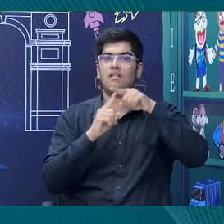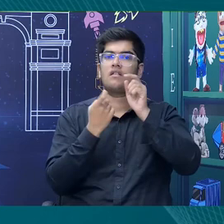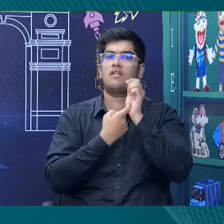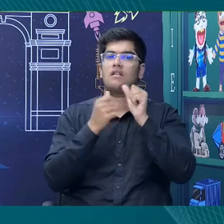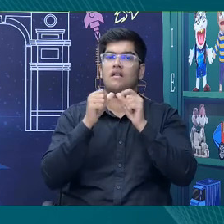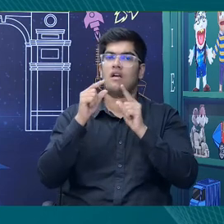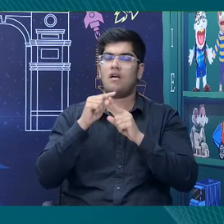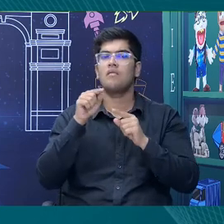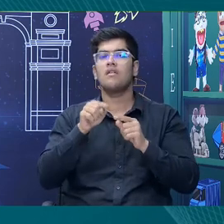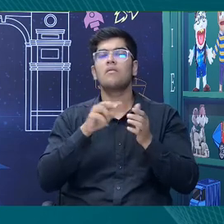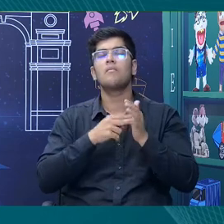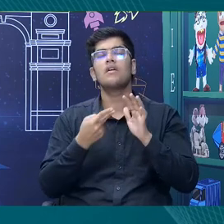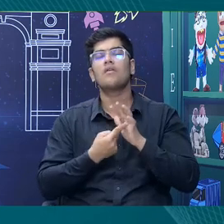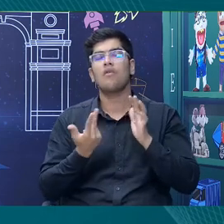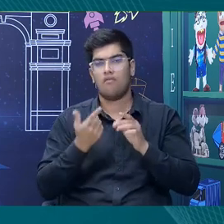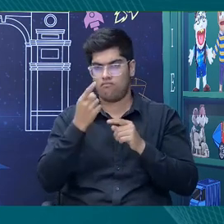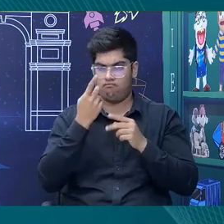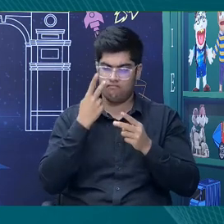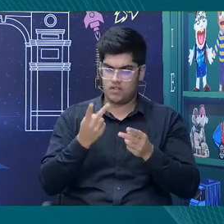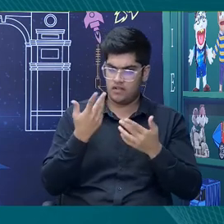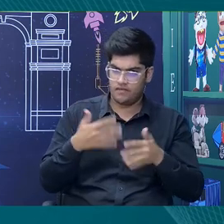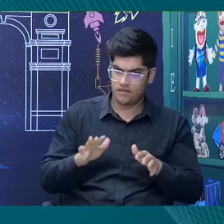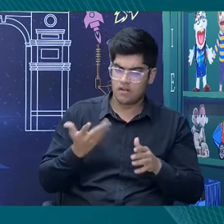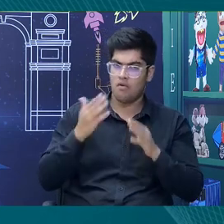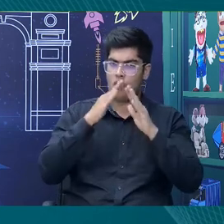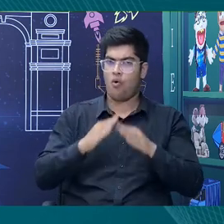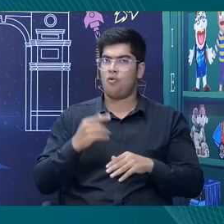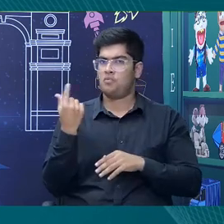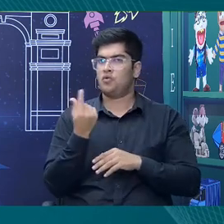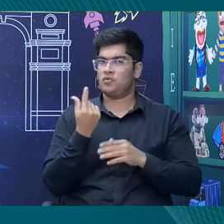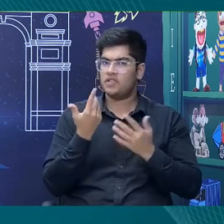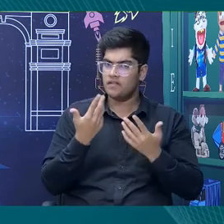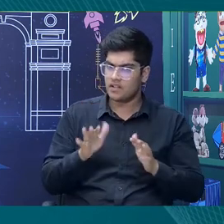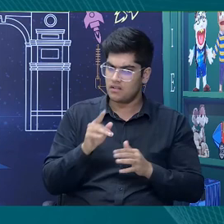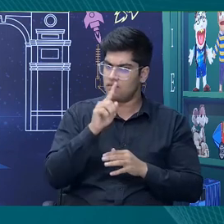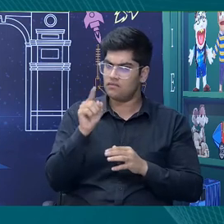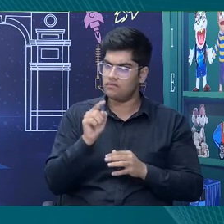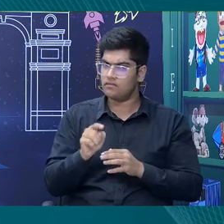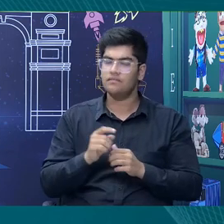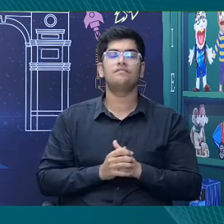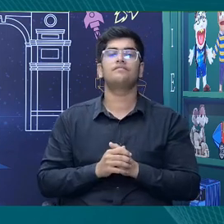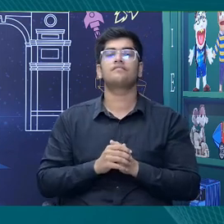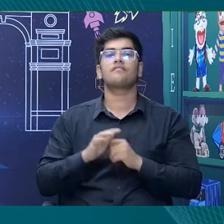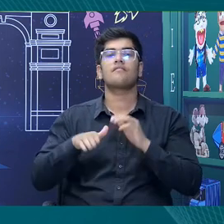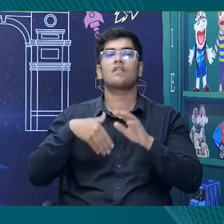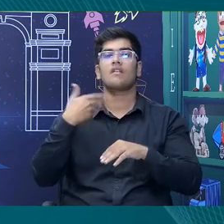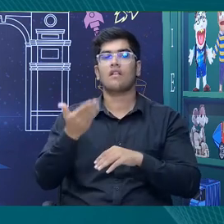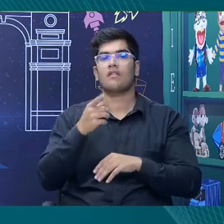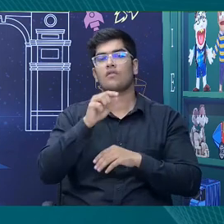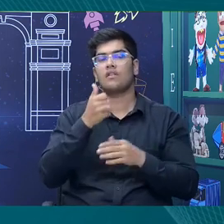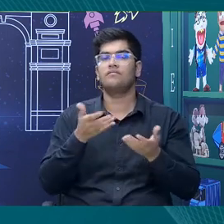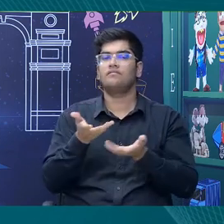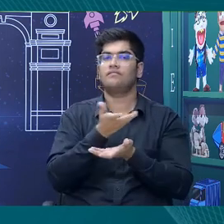real, a rat trap? Have they used it in their homes? And then there could be a talk